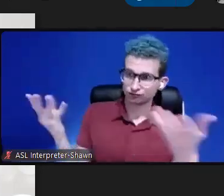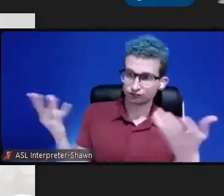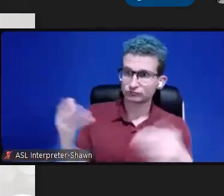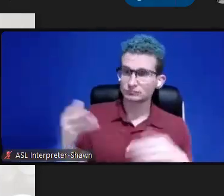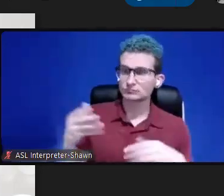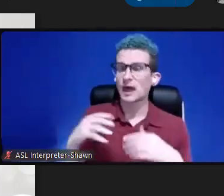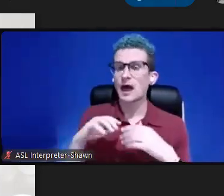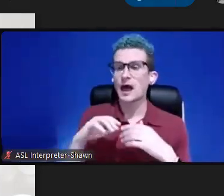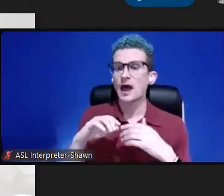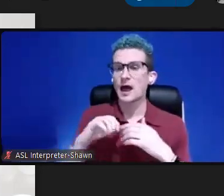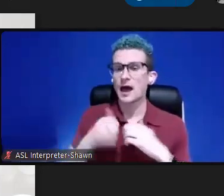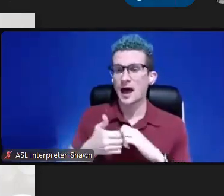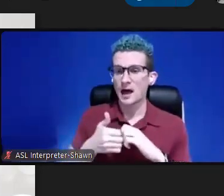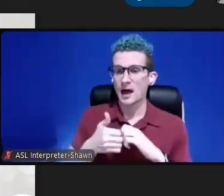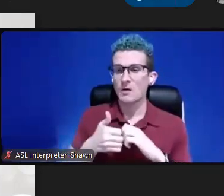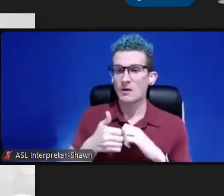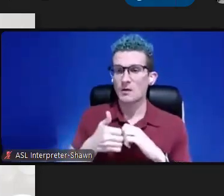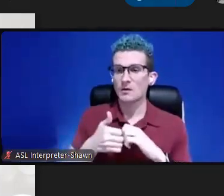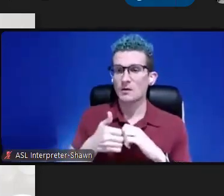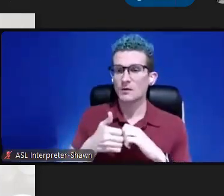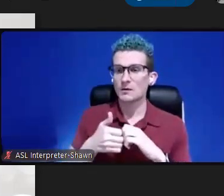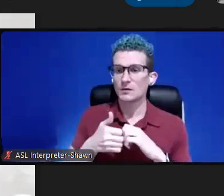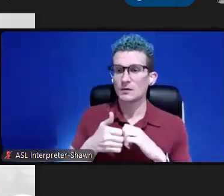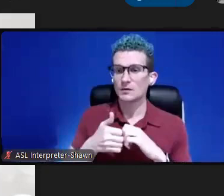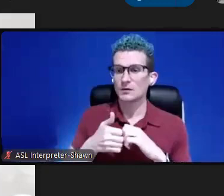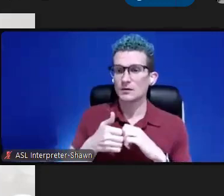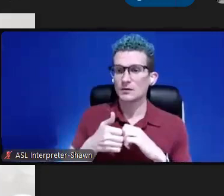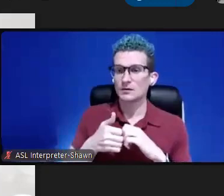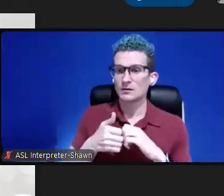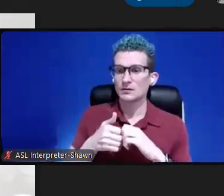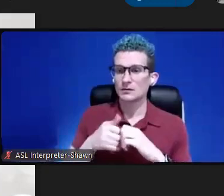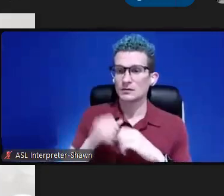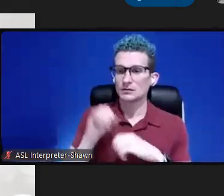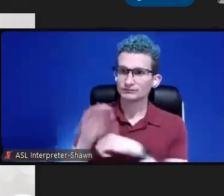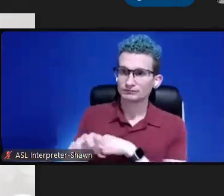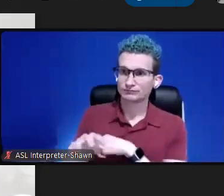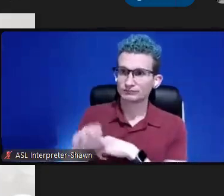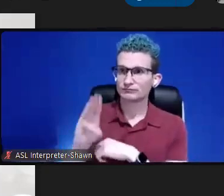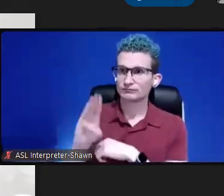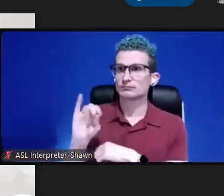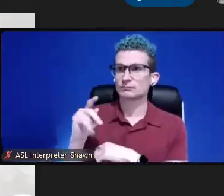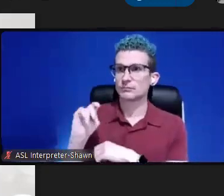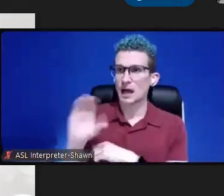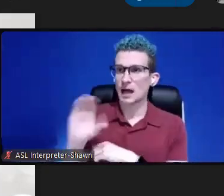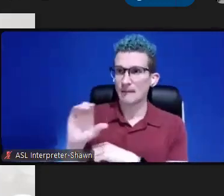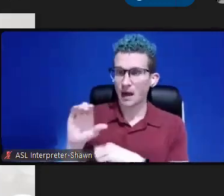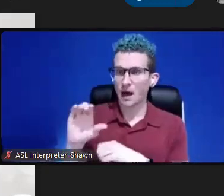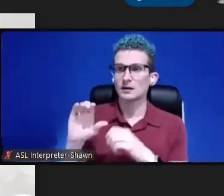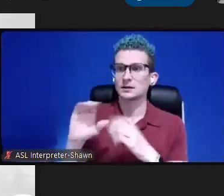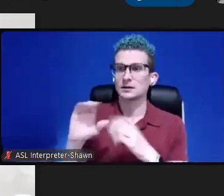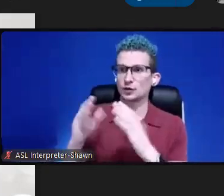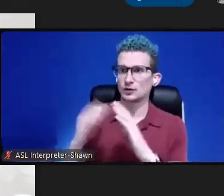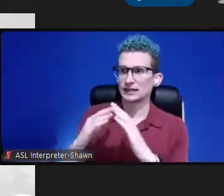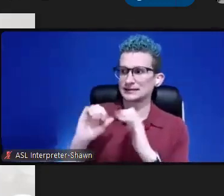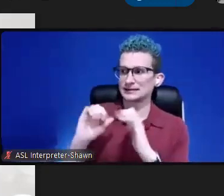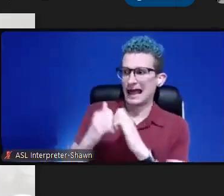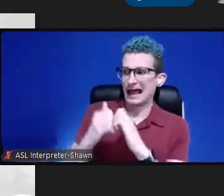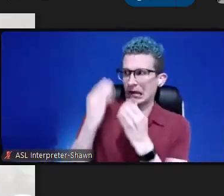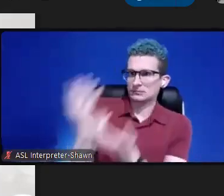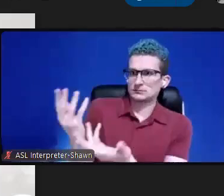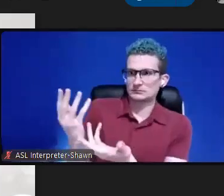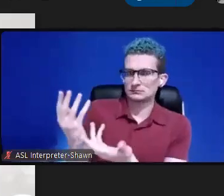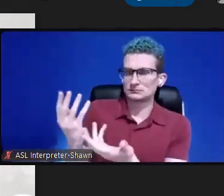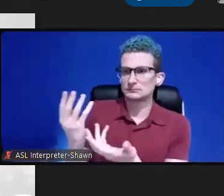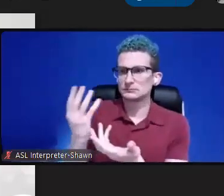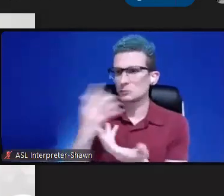the BIPOC communities, or, you know, what did that look like?